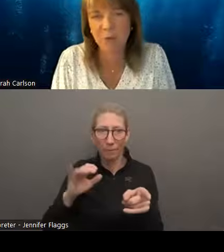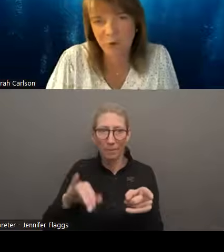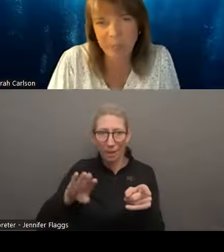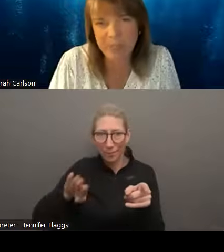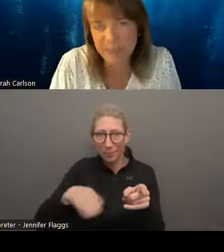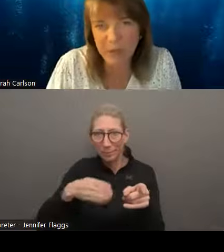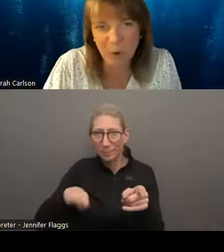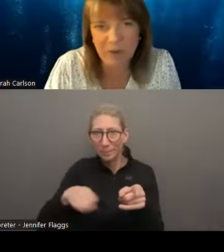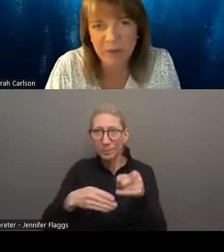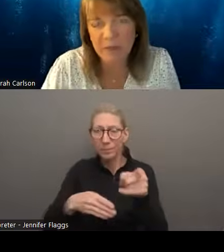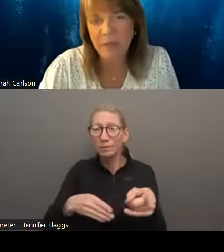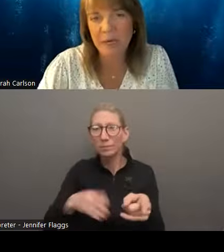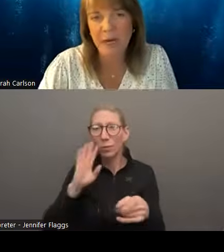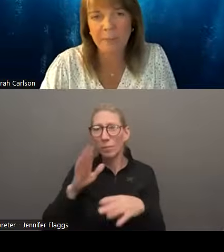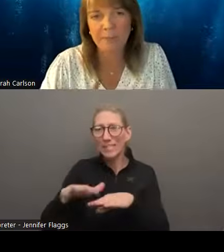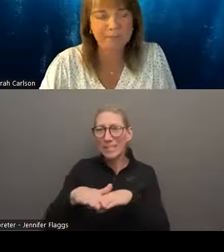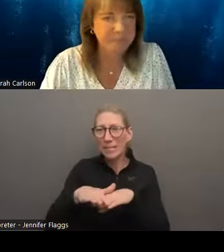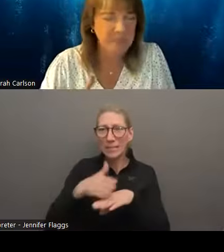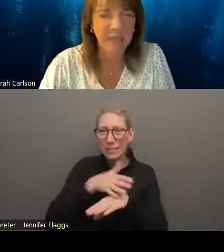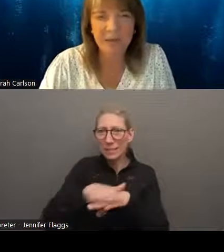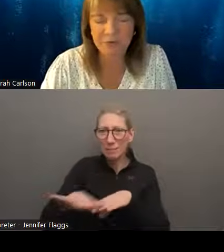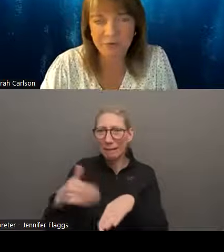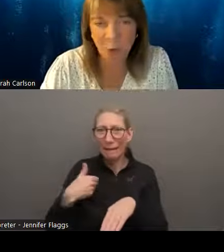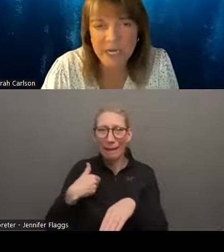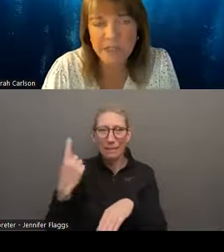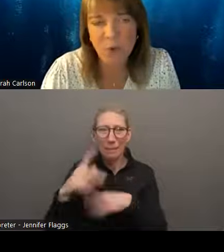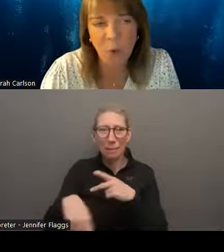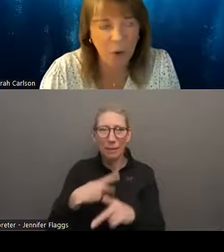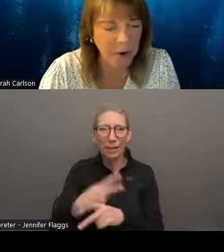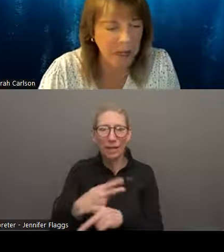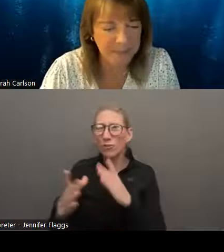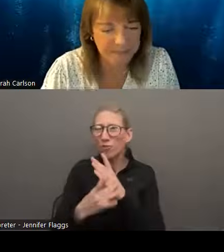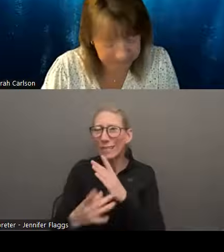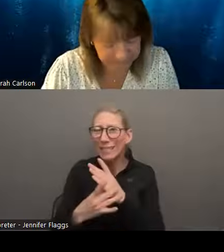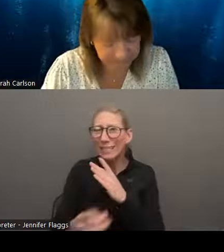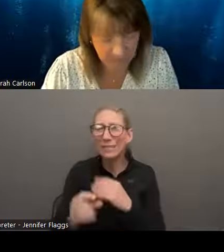indentation, which would have been smeared with some kind of grease or